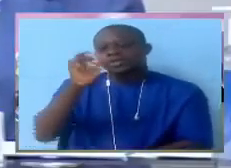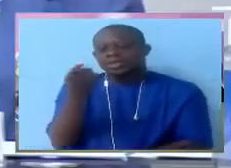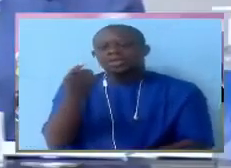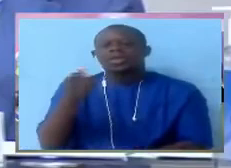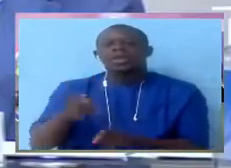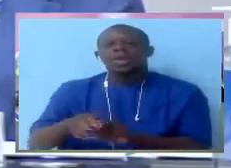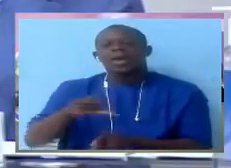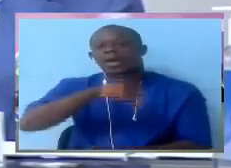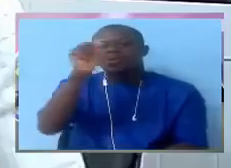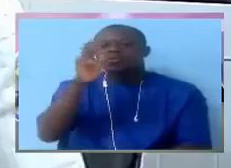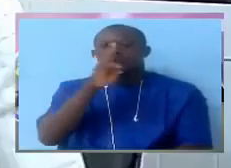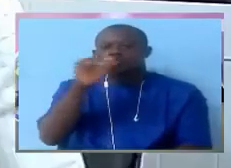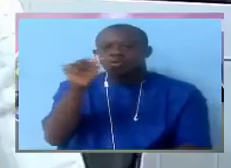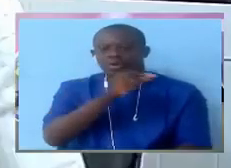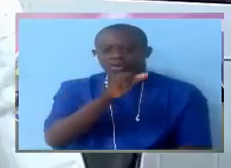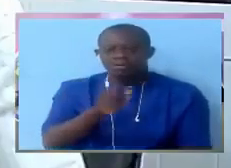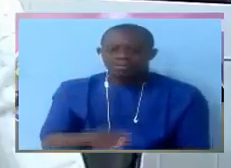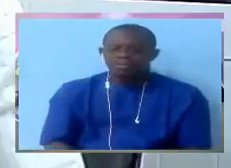else?